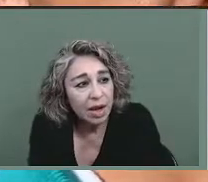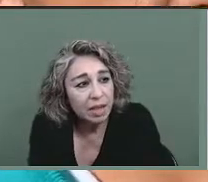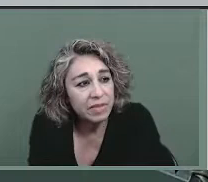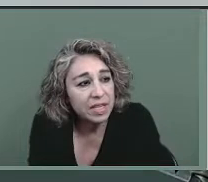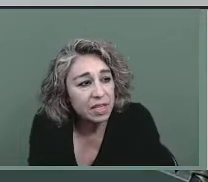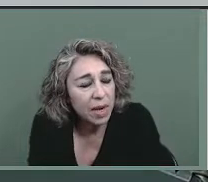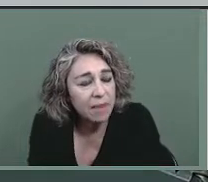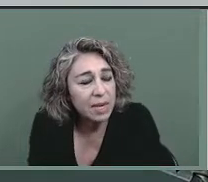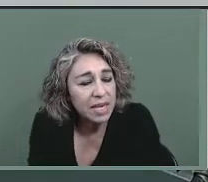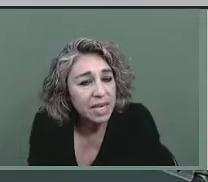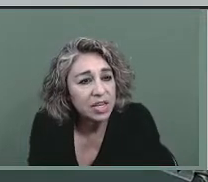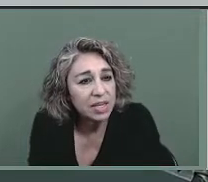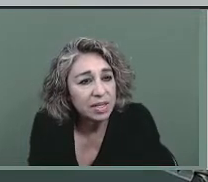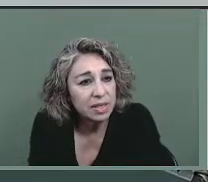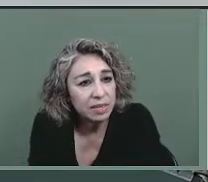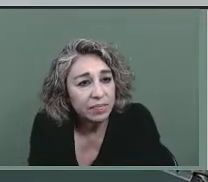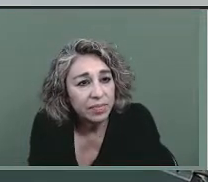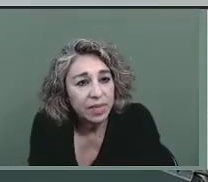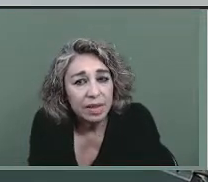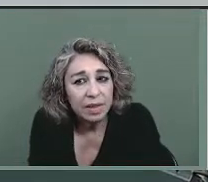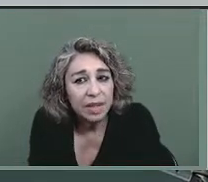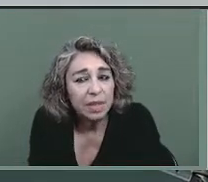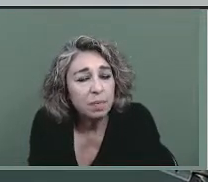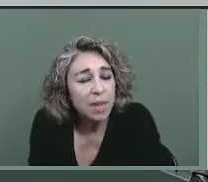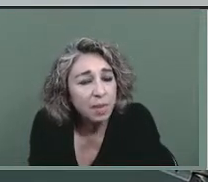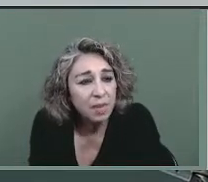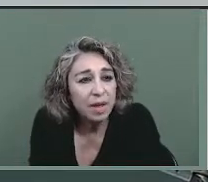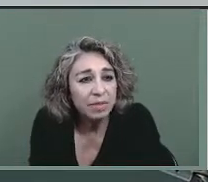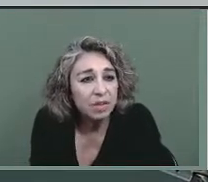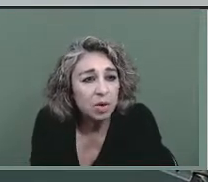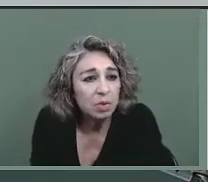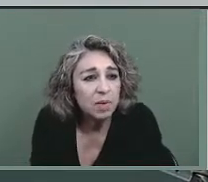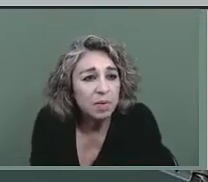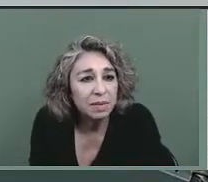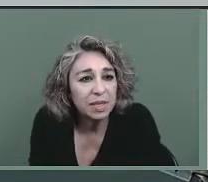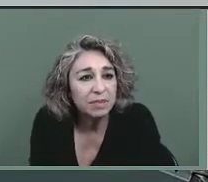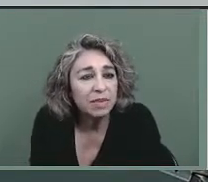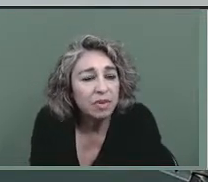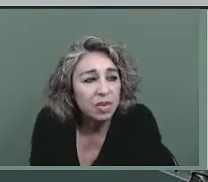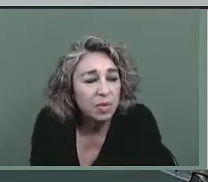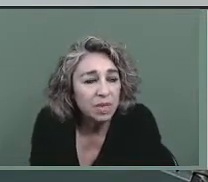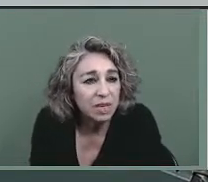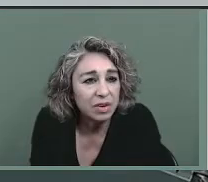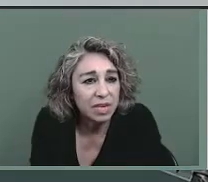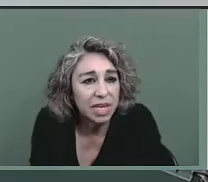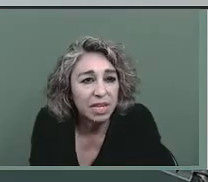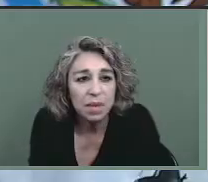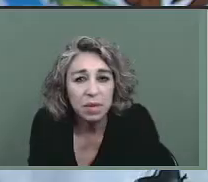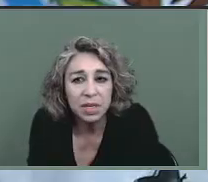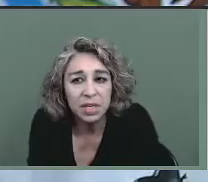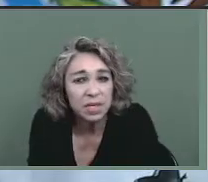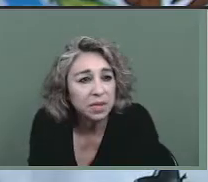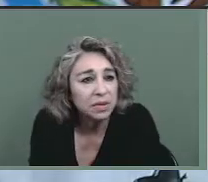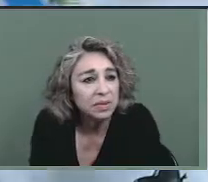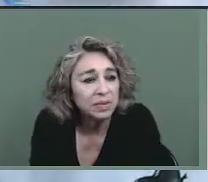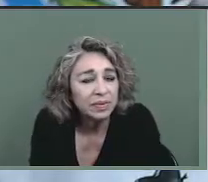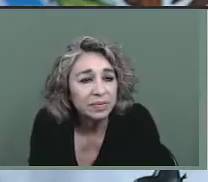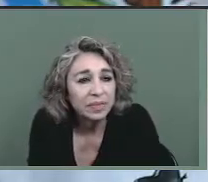And all of these are recommendations that the people have told me by themselves. They're the ones that are telling me what